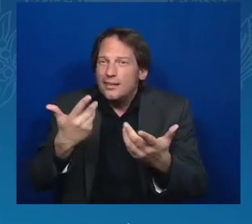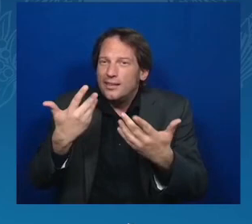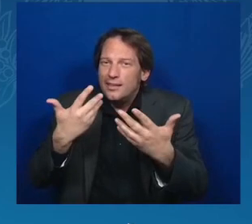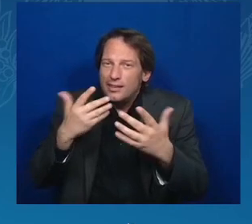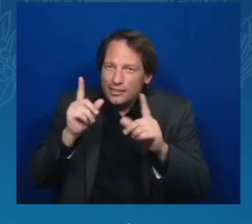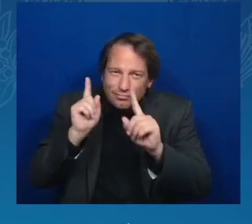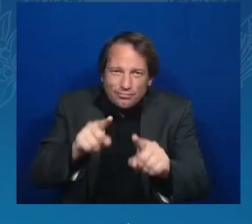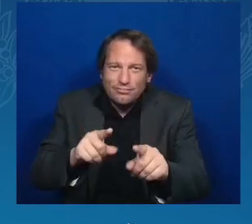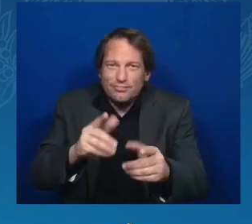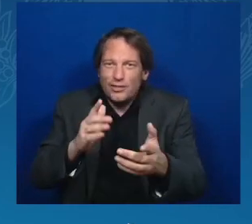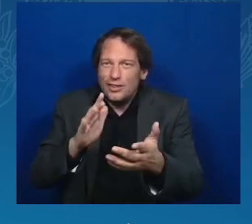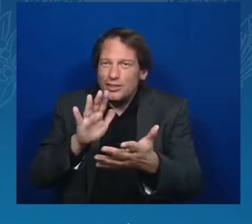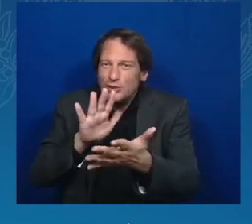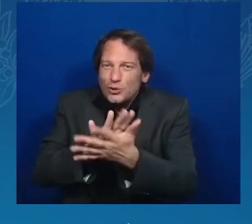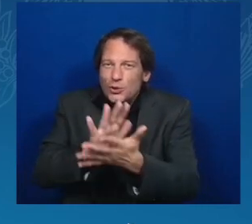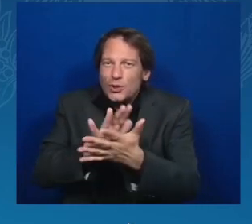not